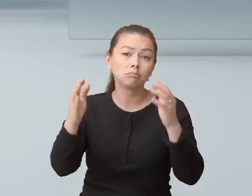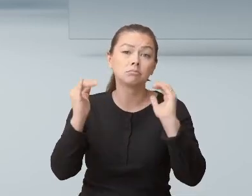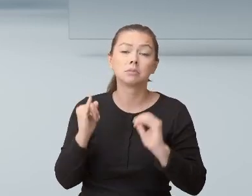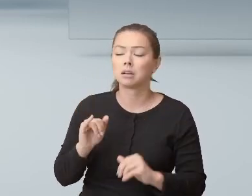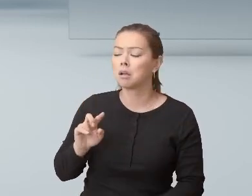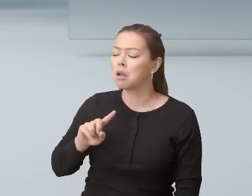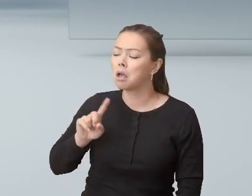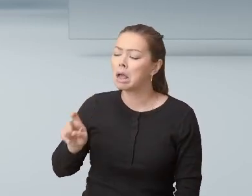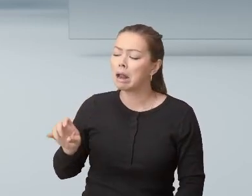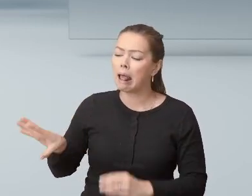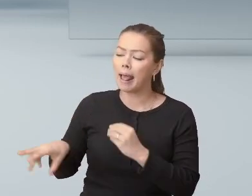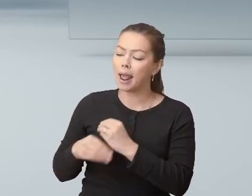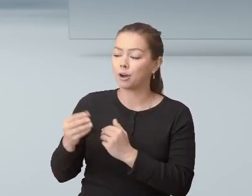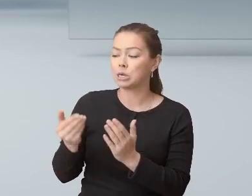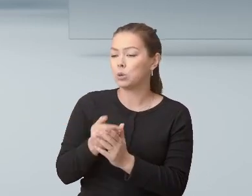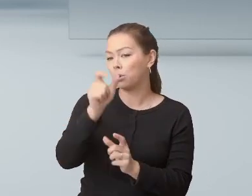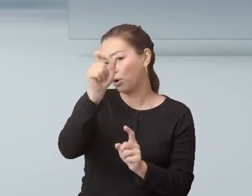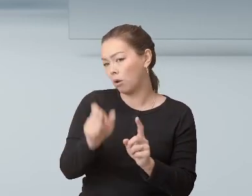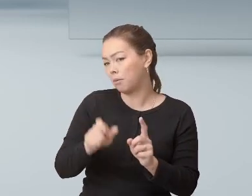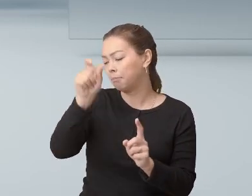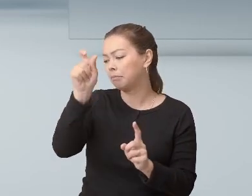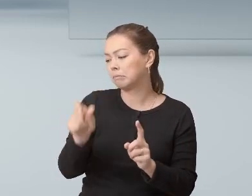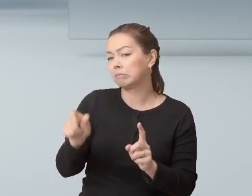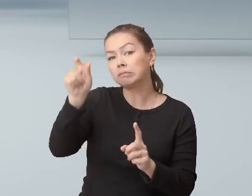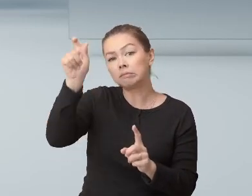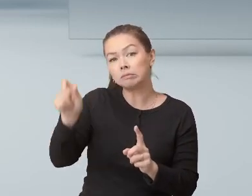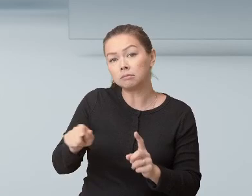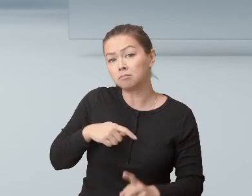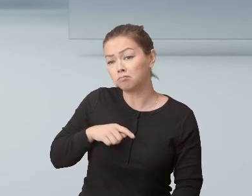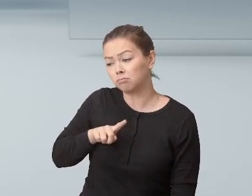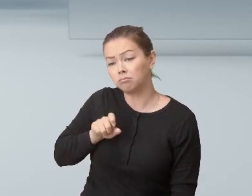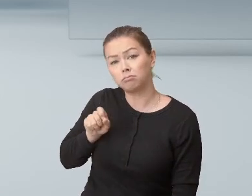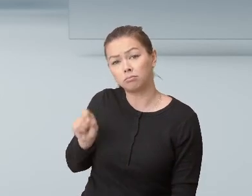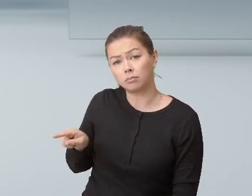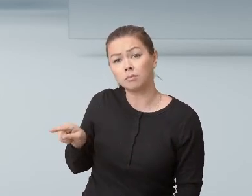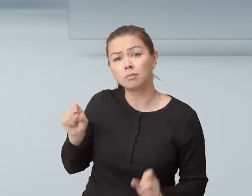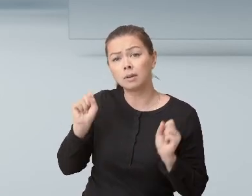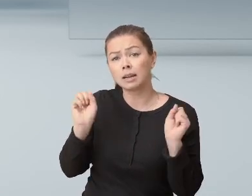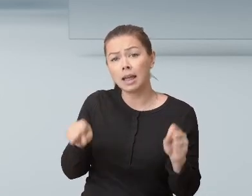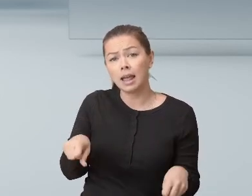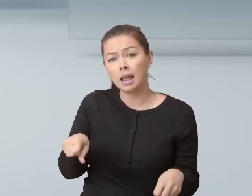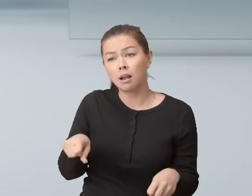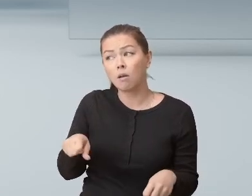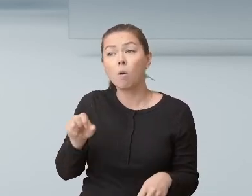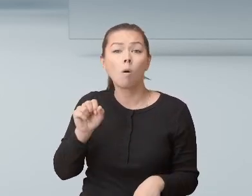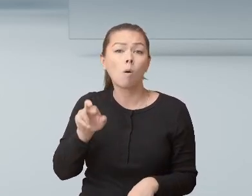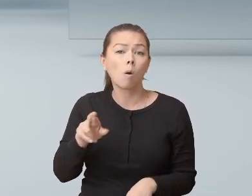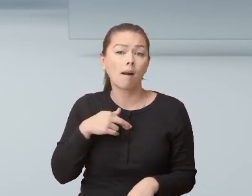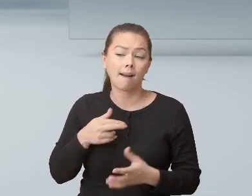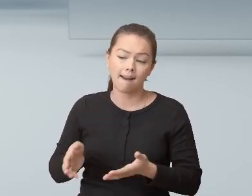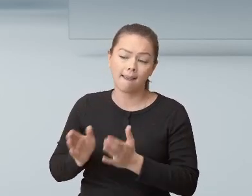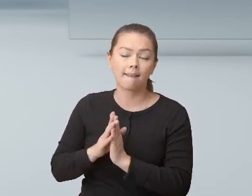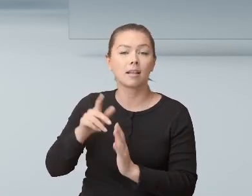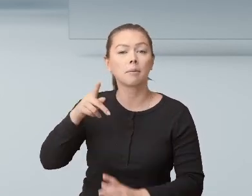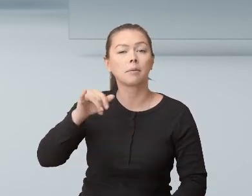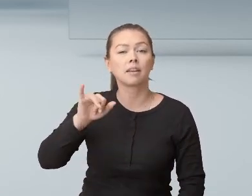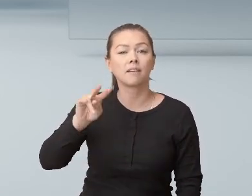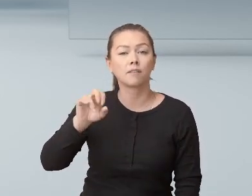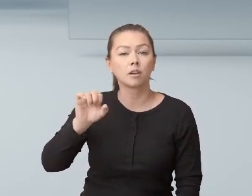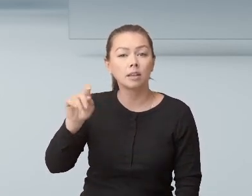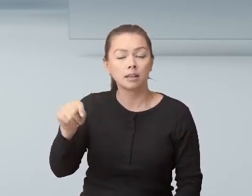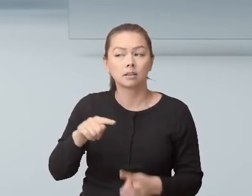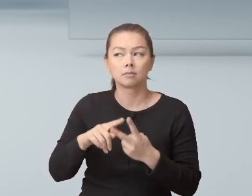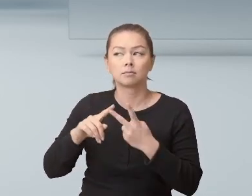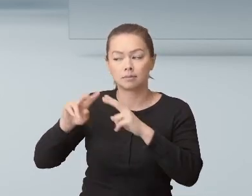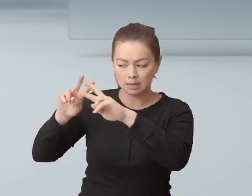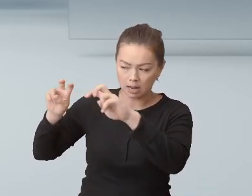that report, right? And I can certainly do that. I can even ask this thing to create pivots and analysis directly within the software. This is